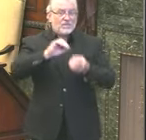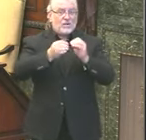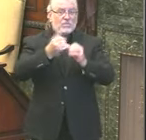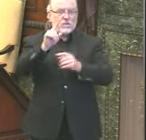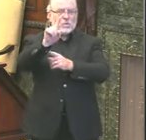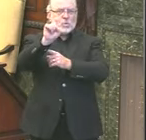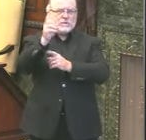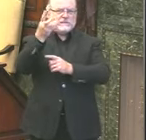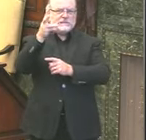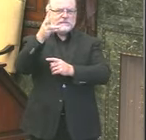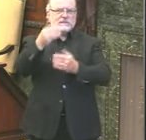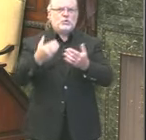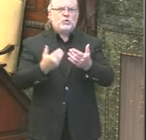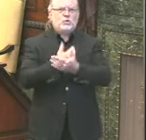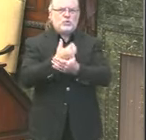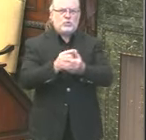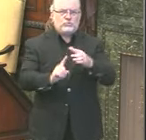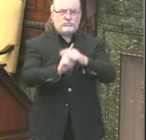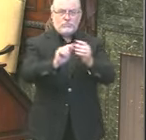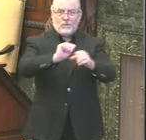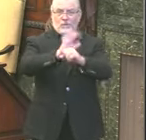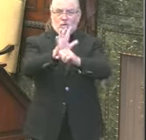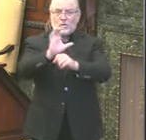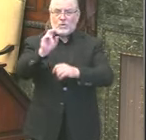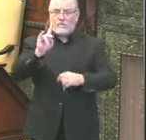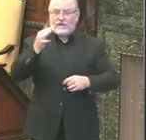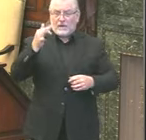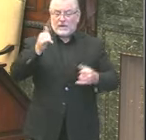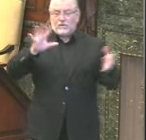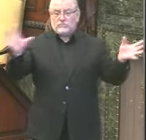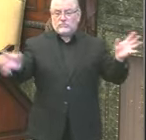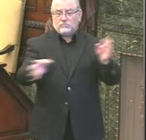of the coronavirus infection in Philadelphia residents, bringing us to a total of